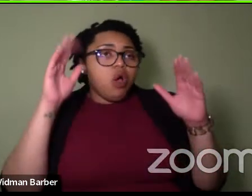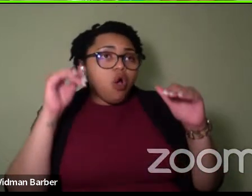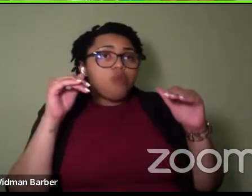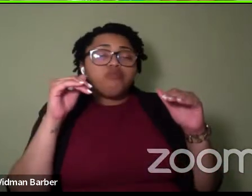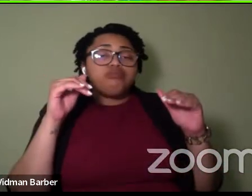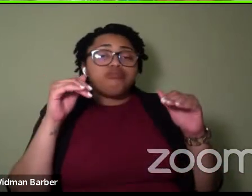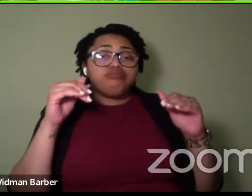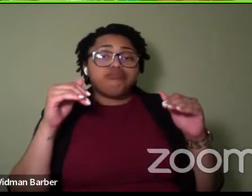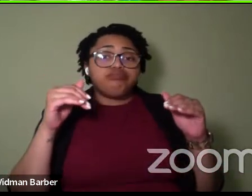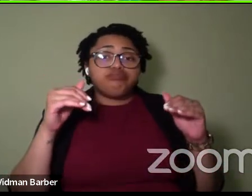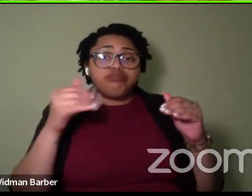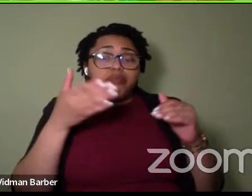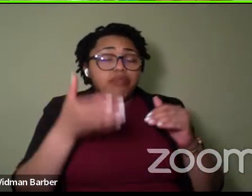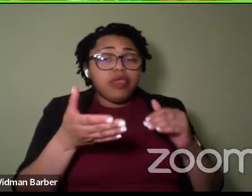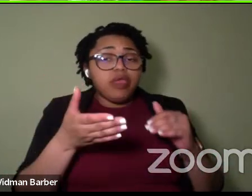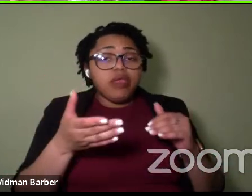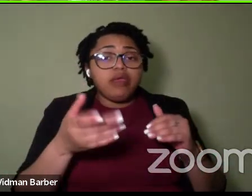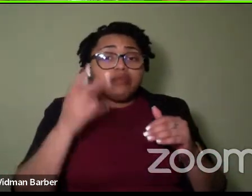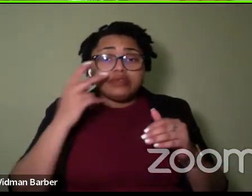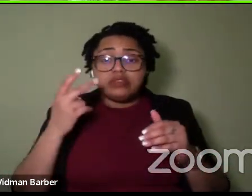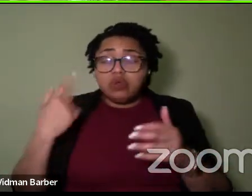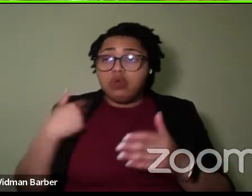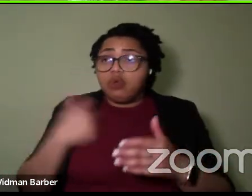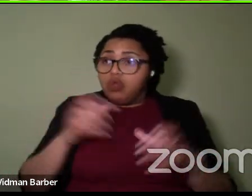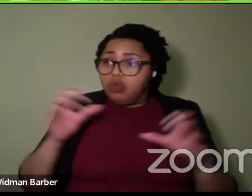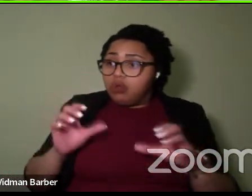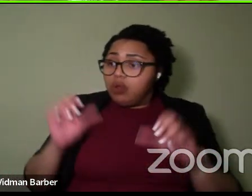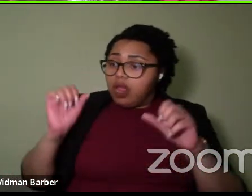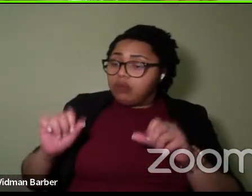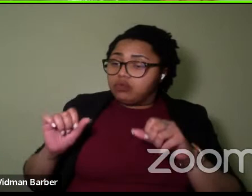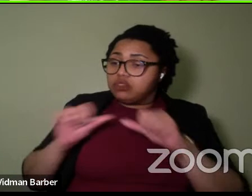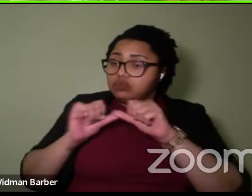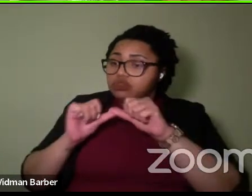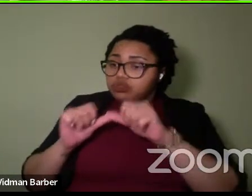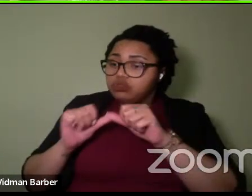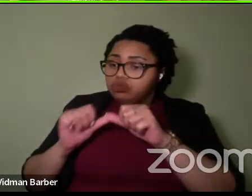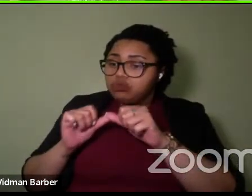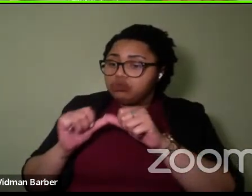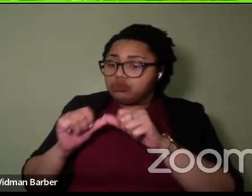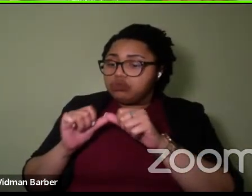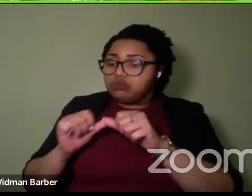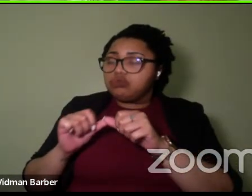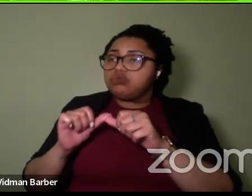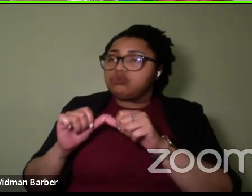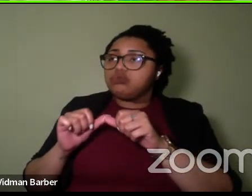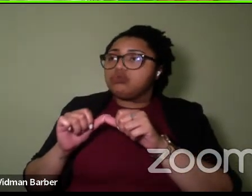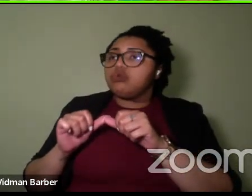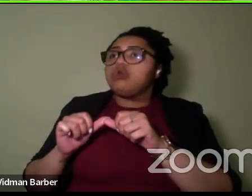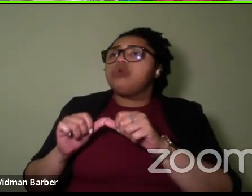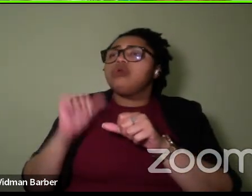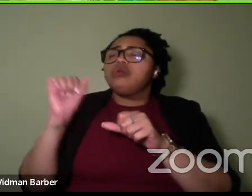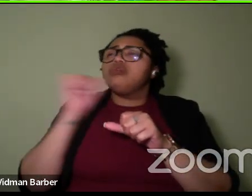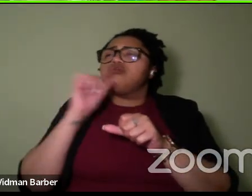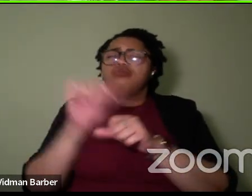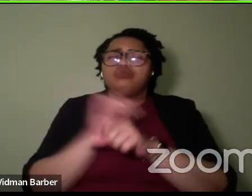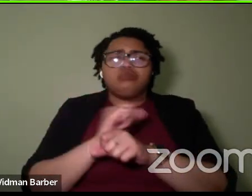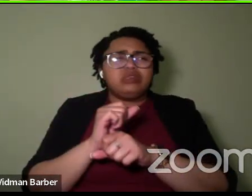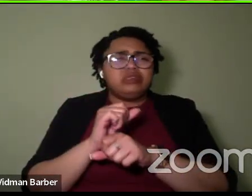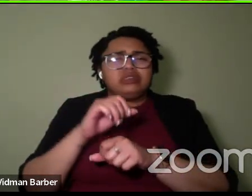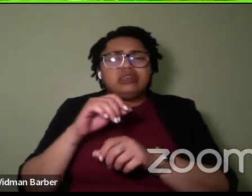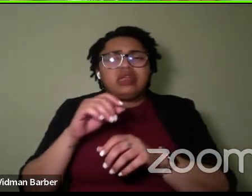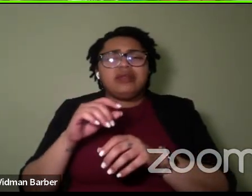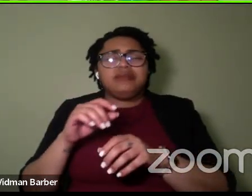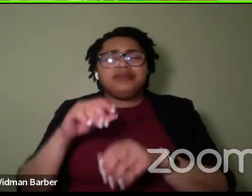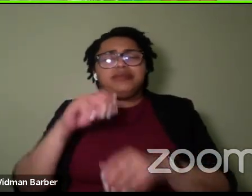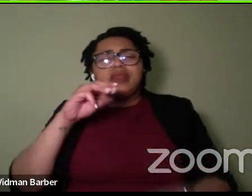been able to accomplish. And I think that, is kind of manifesting all these energies that I can draw from that will